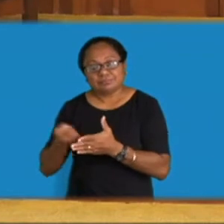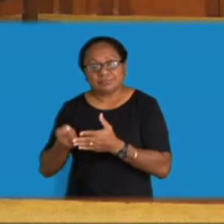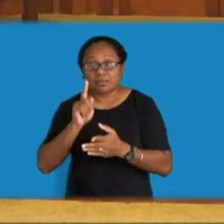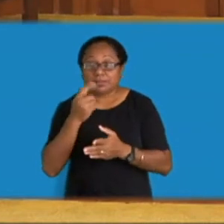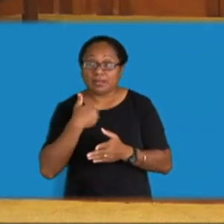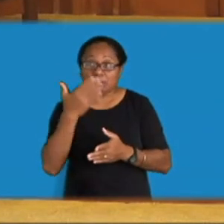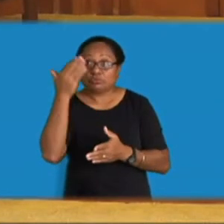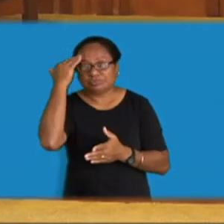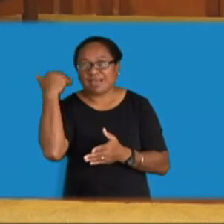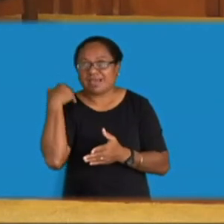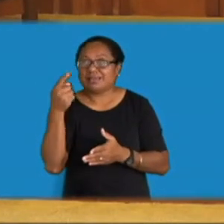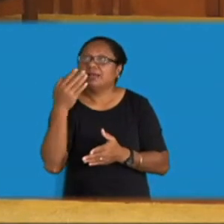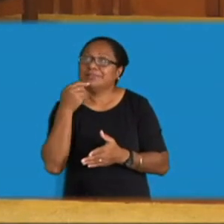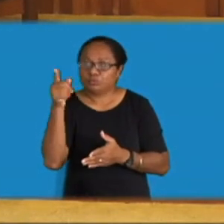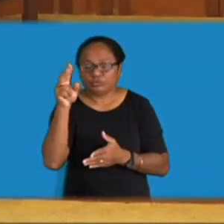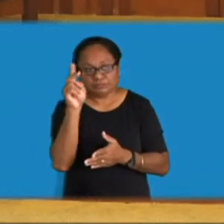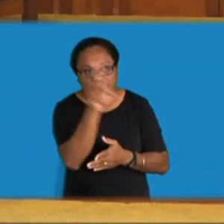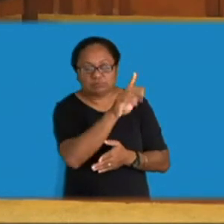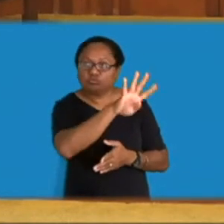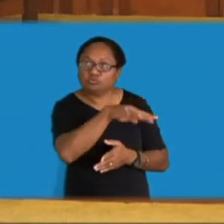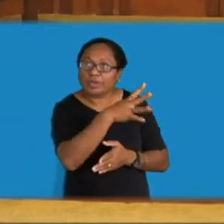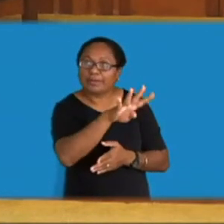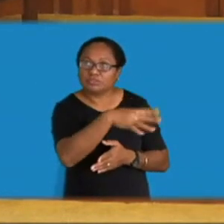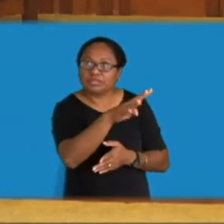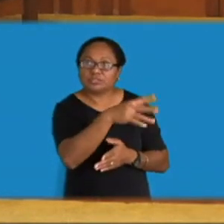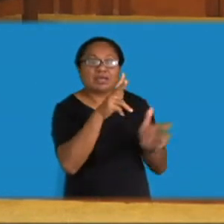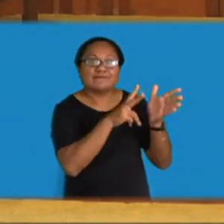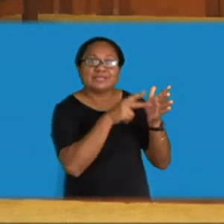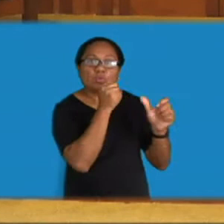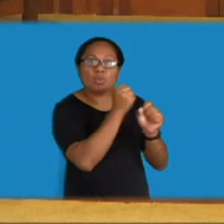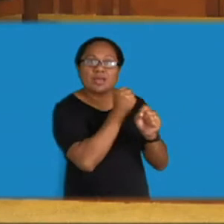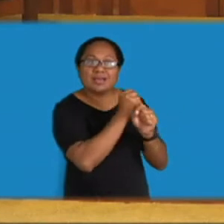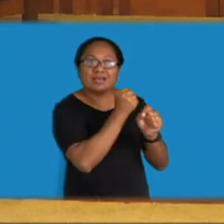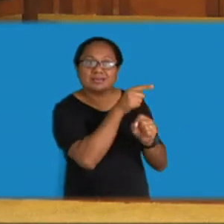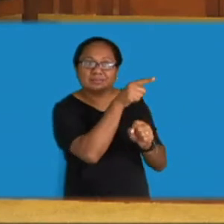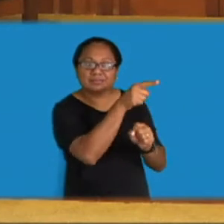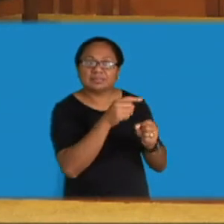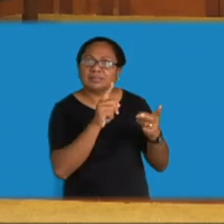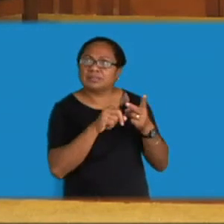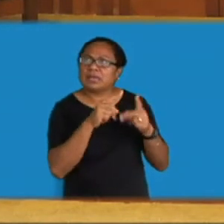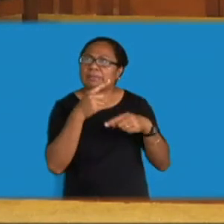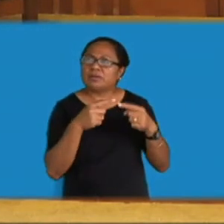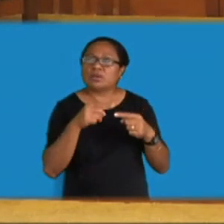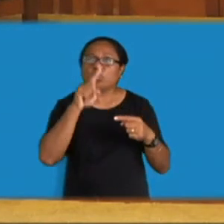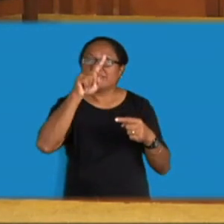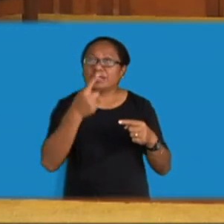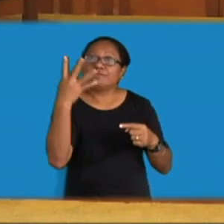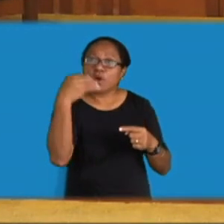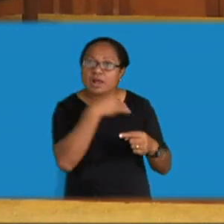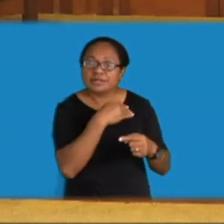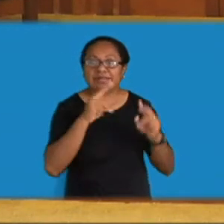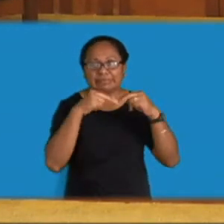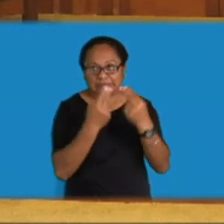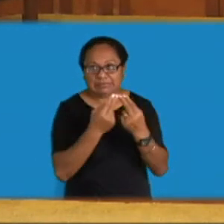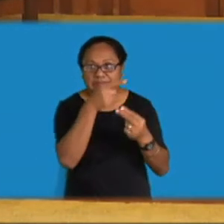to monitor the whole Batukola gold mines. The lives of about 1,400 families are